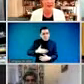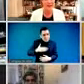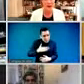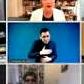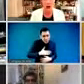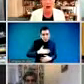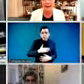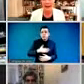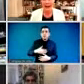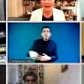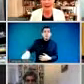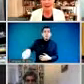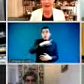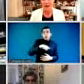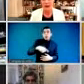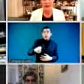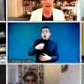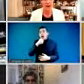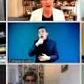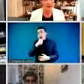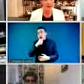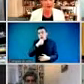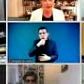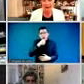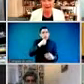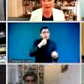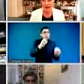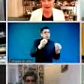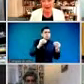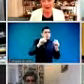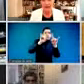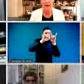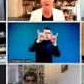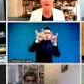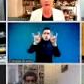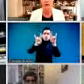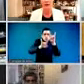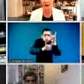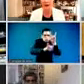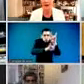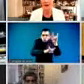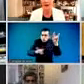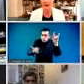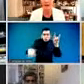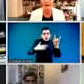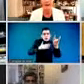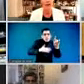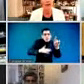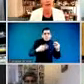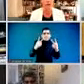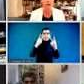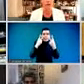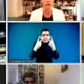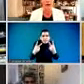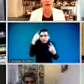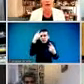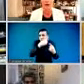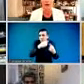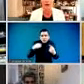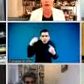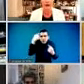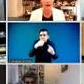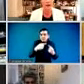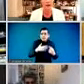cameras turned on. Yes, what Sarah mentions is very, very important. As a victim myself from